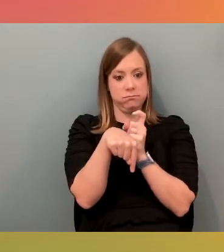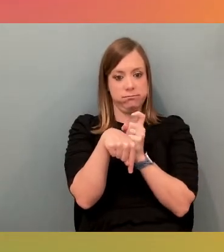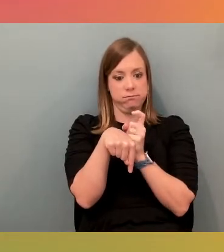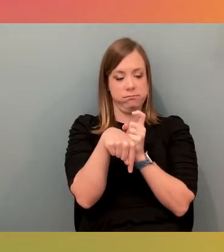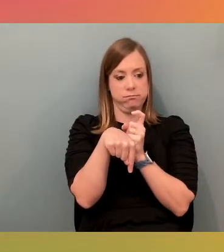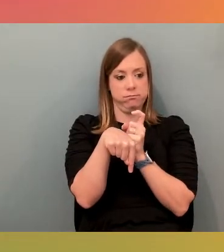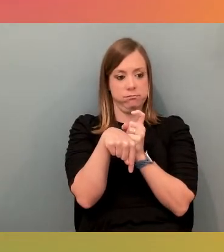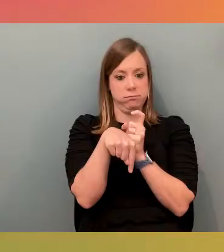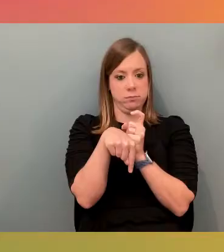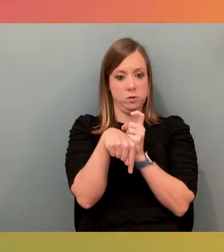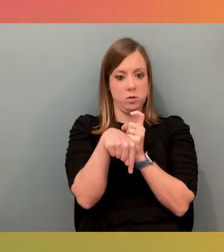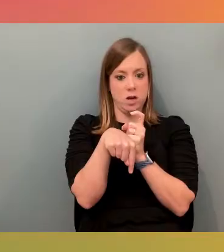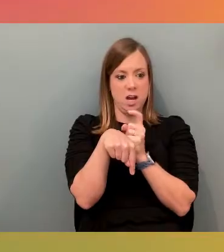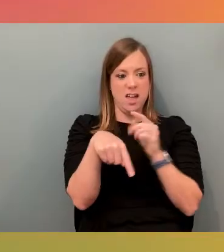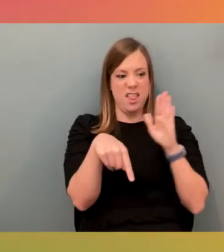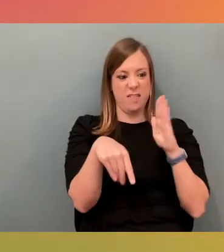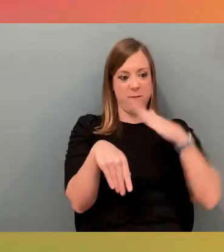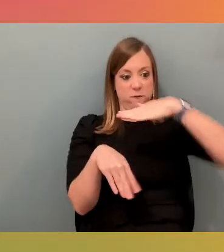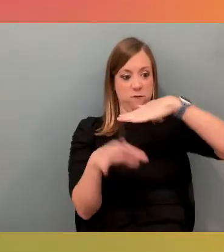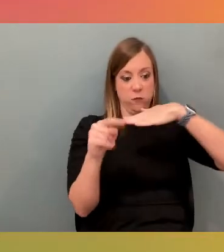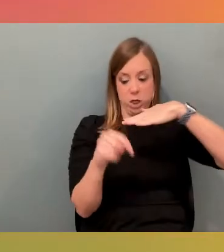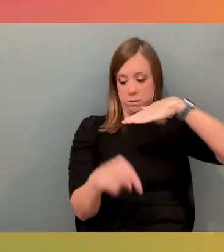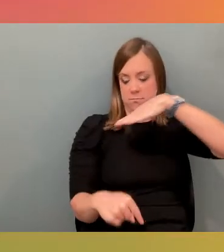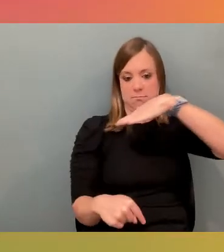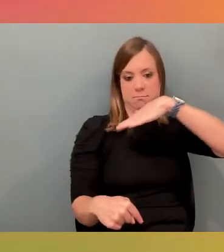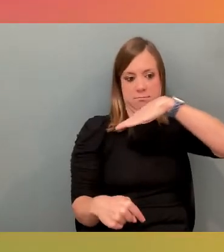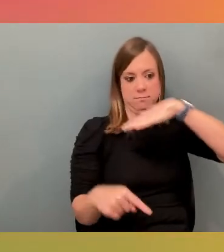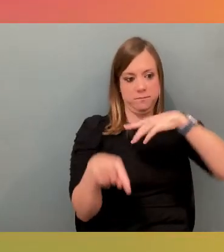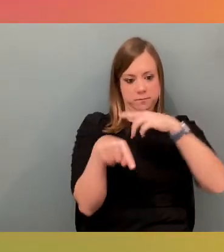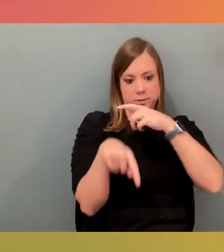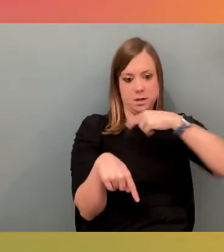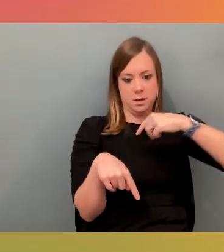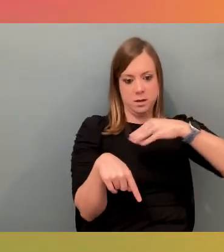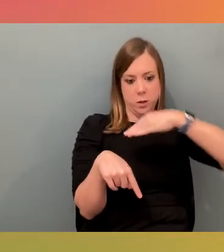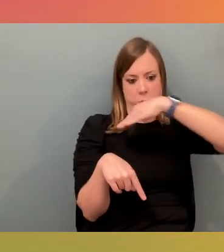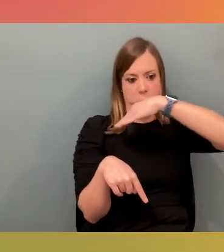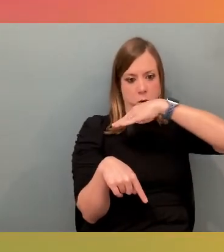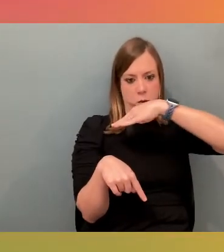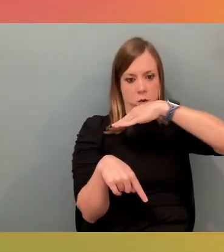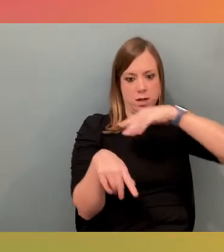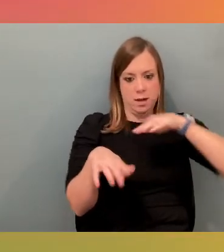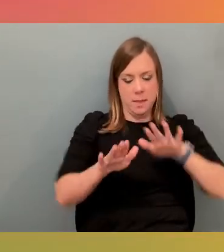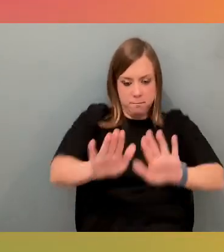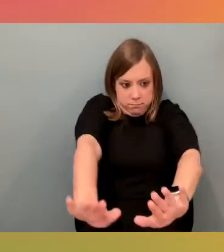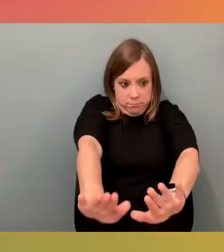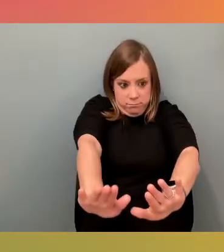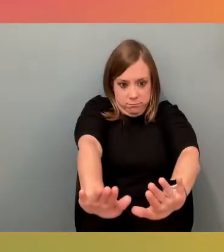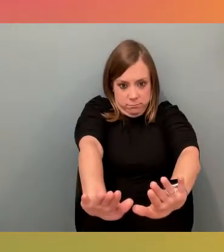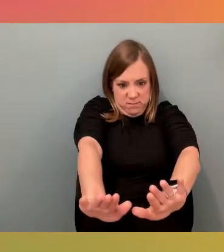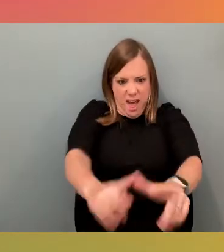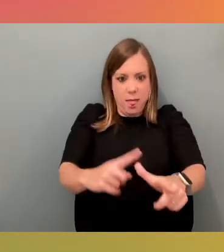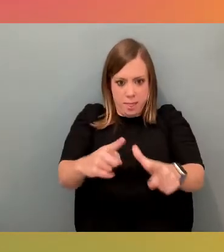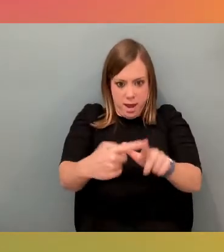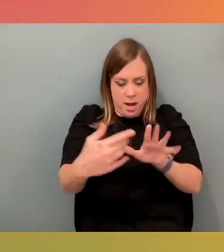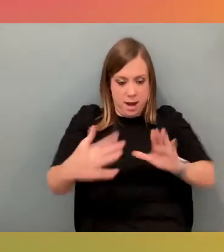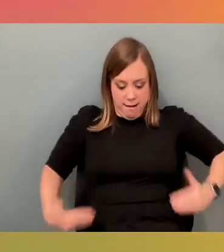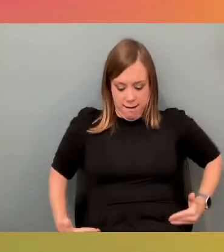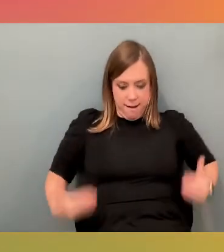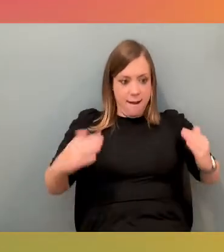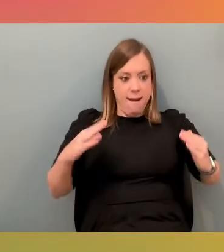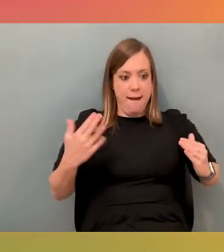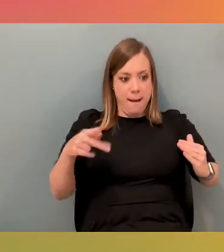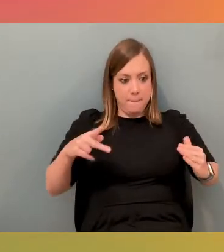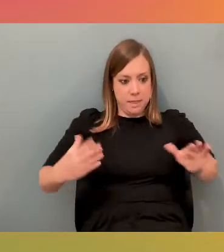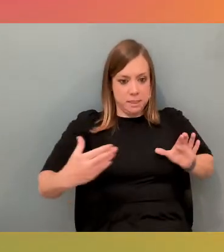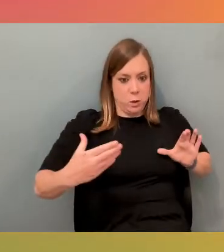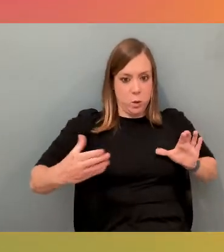right shoulder. Good. Keep pressing evenly through both hands. And then square your hips, draw knee to nose in your high